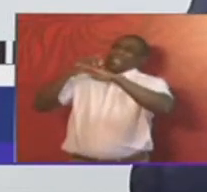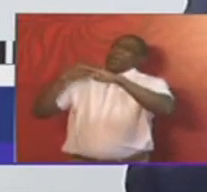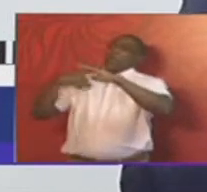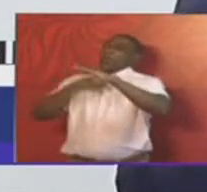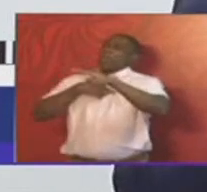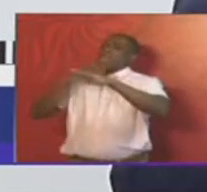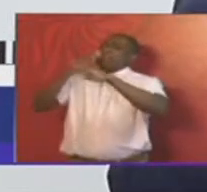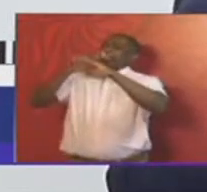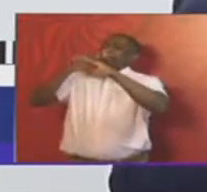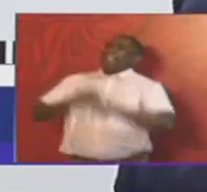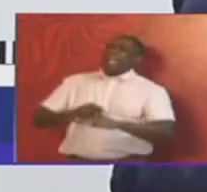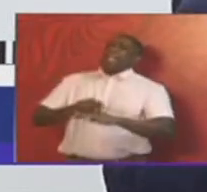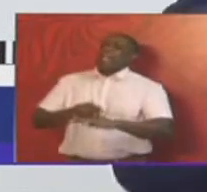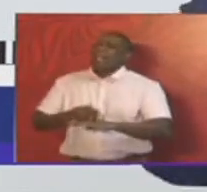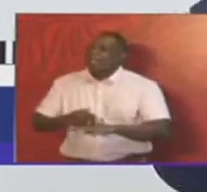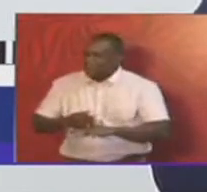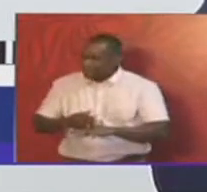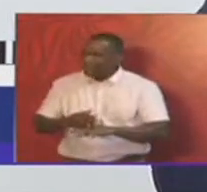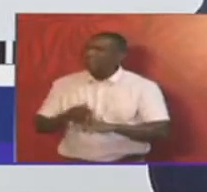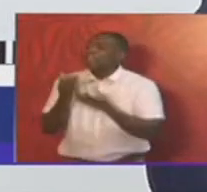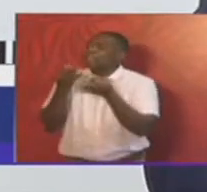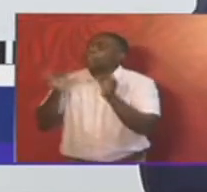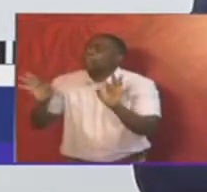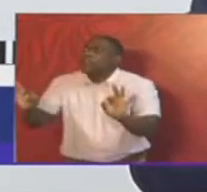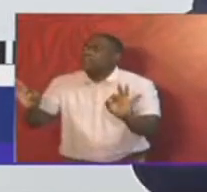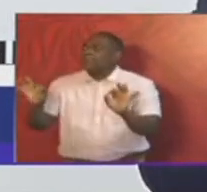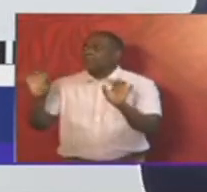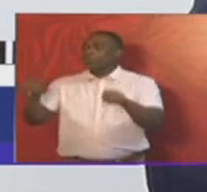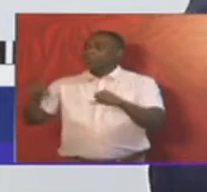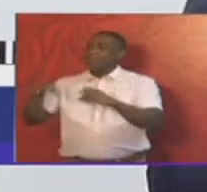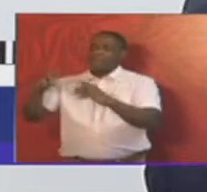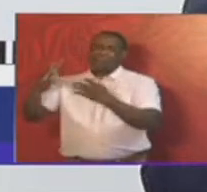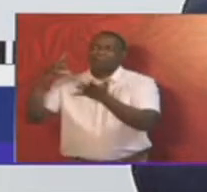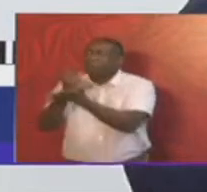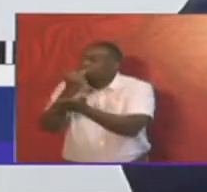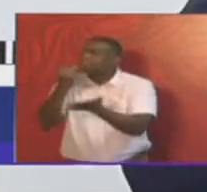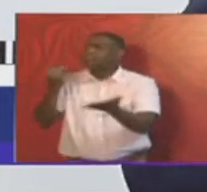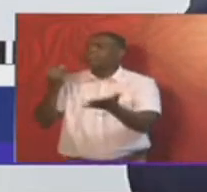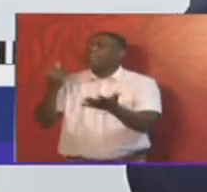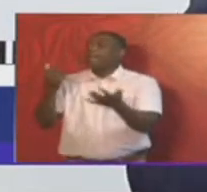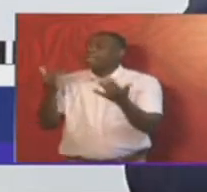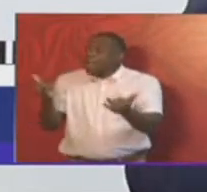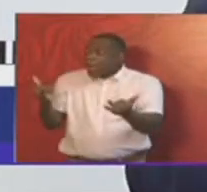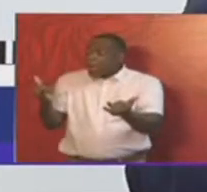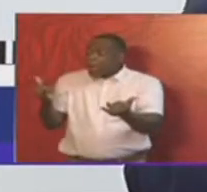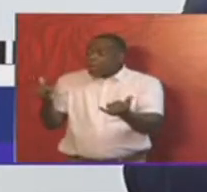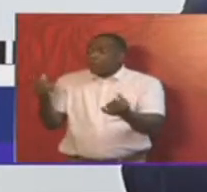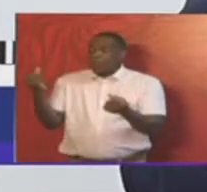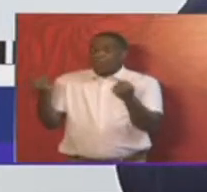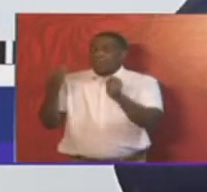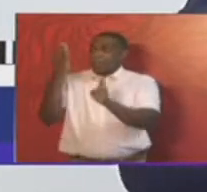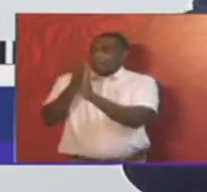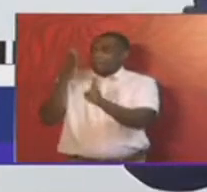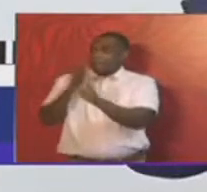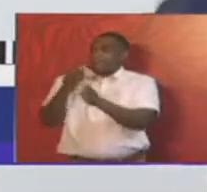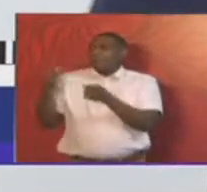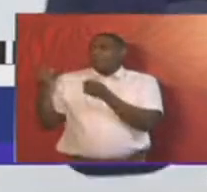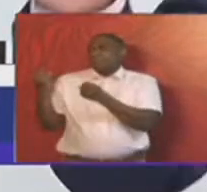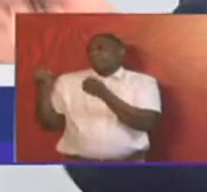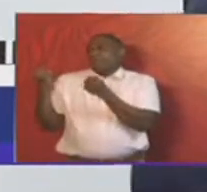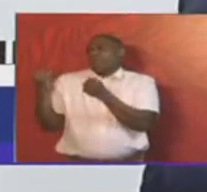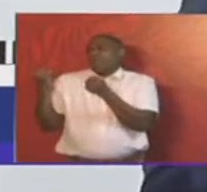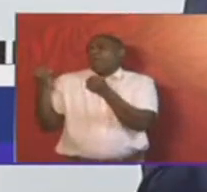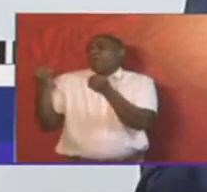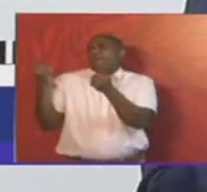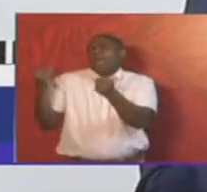free, and now we are coming to you in this program of mobile units. And not only the